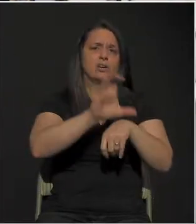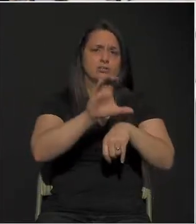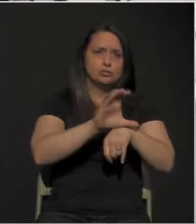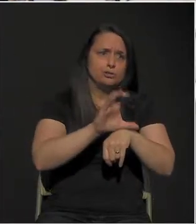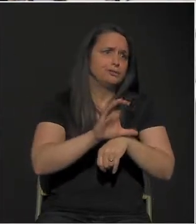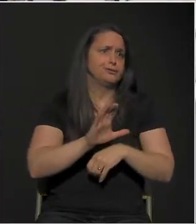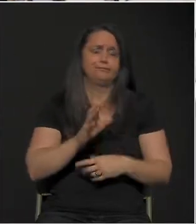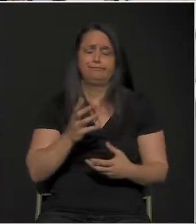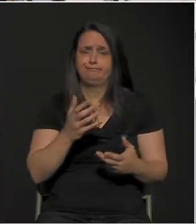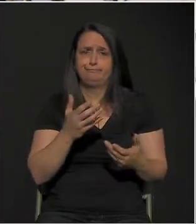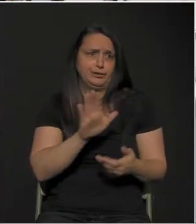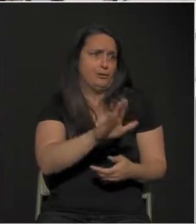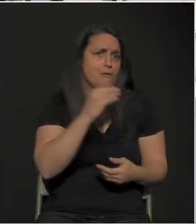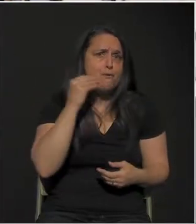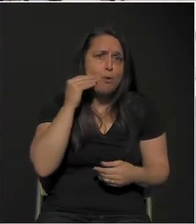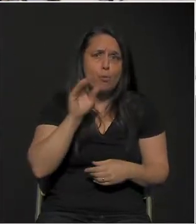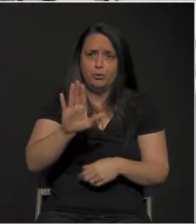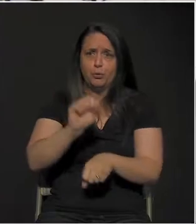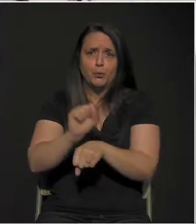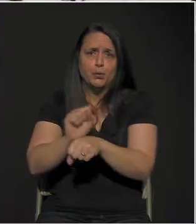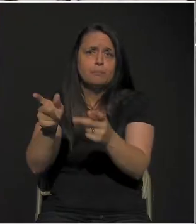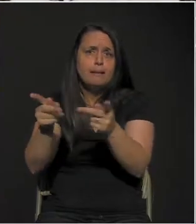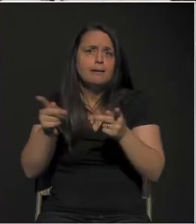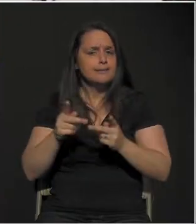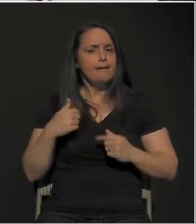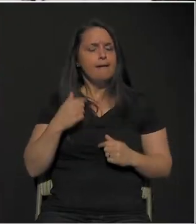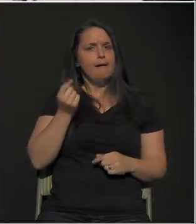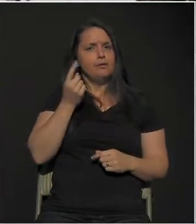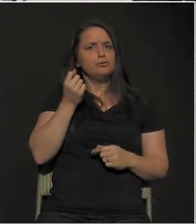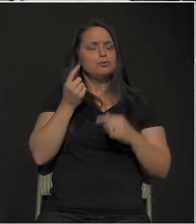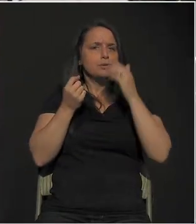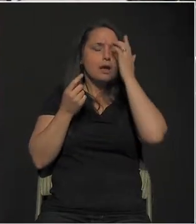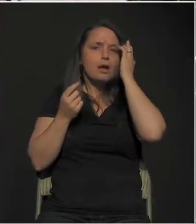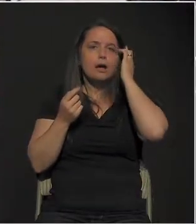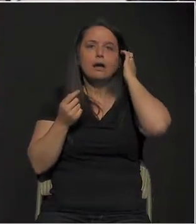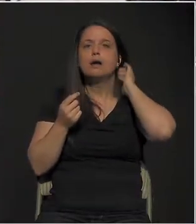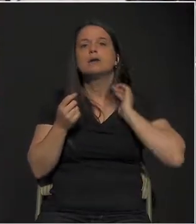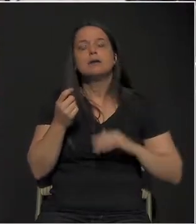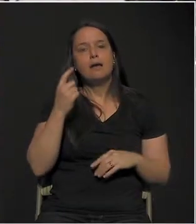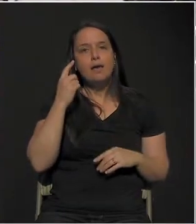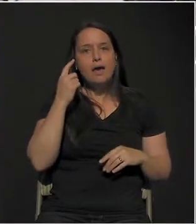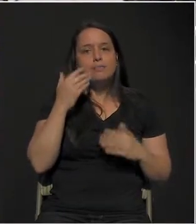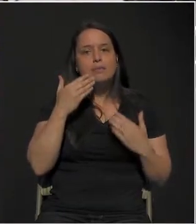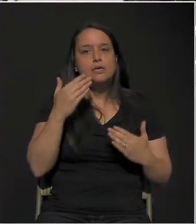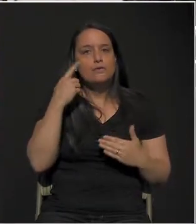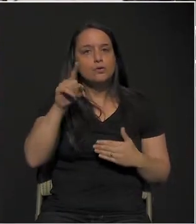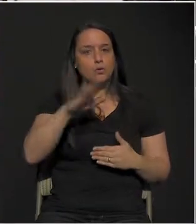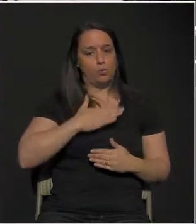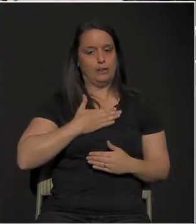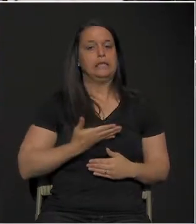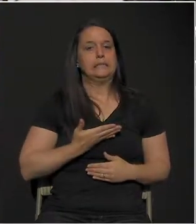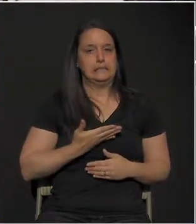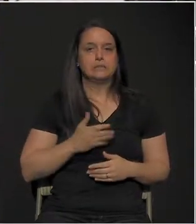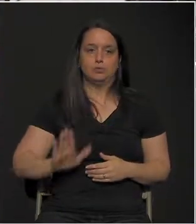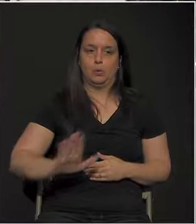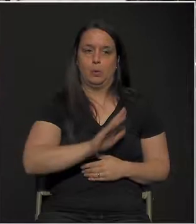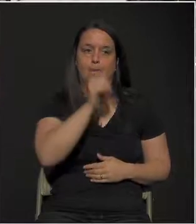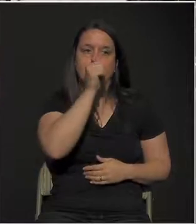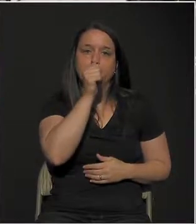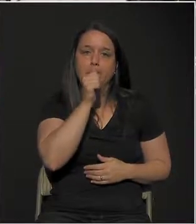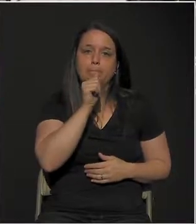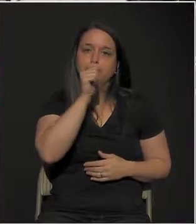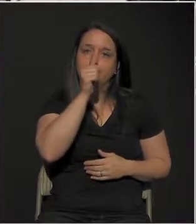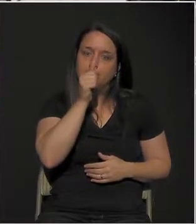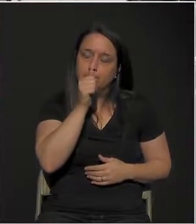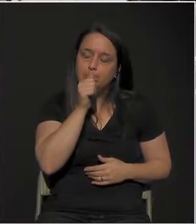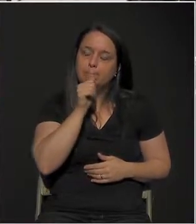of business, even in your own homes, maybe. So I understand. And I thank you for your willingness to be patient and your